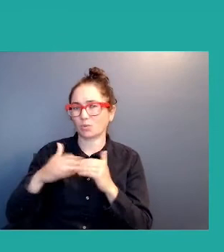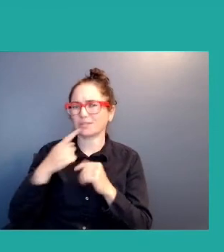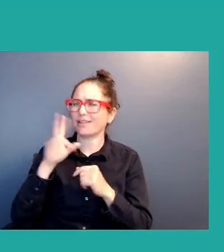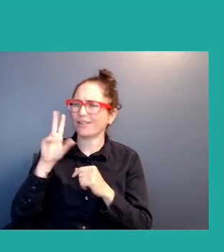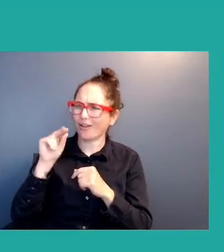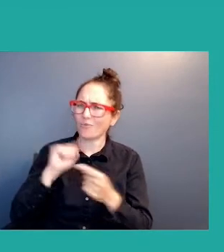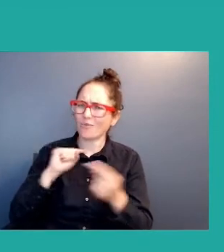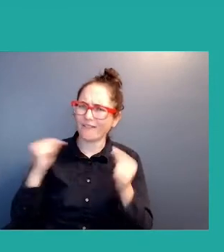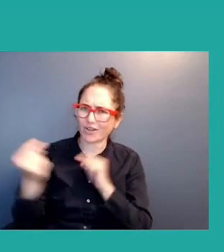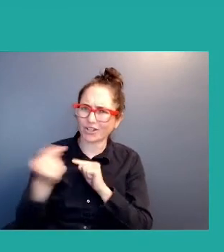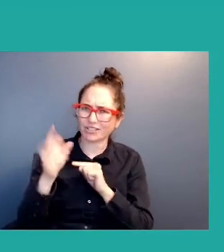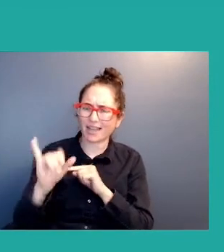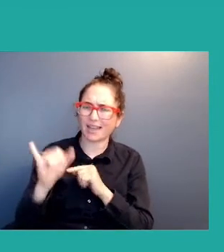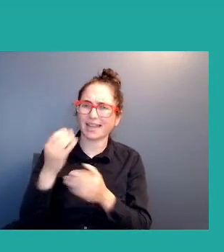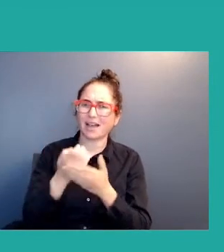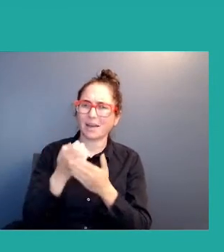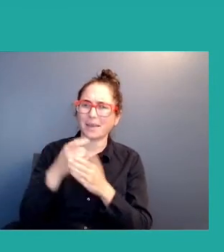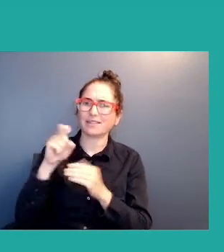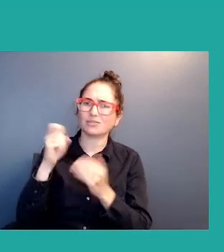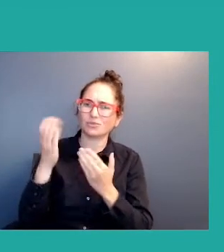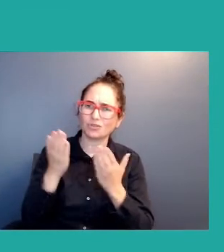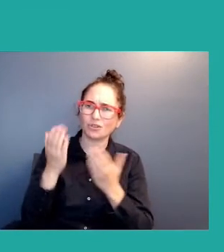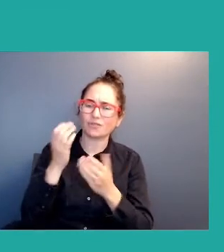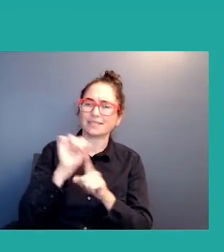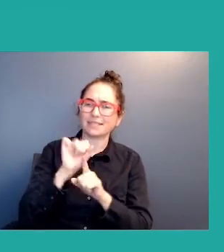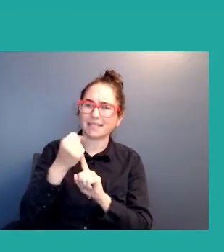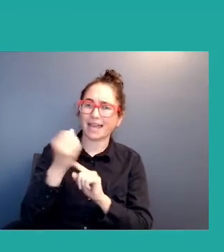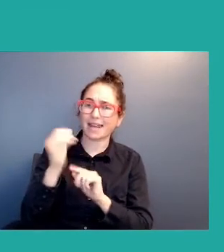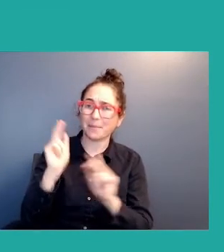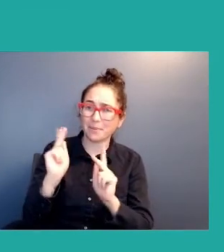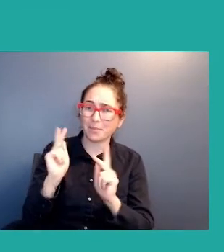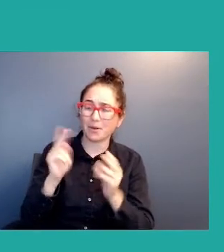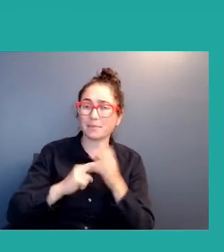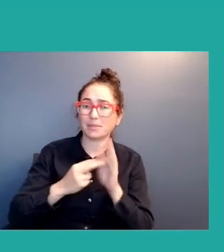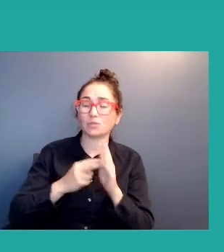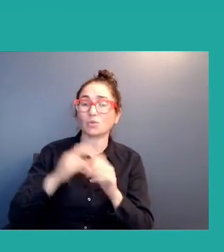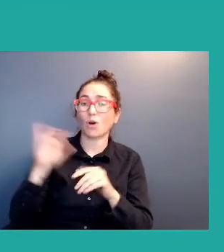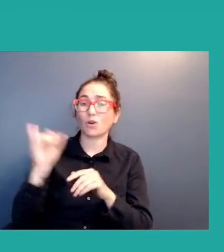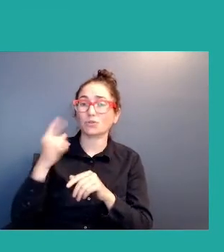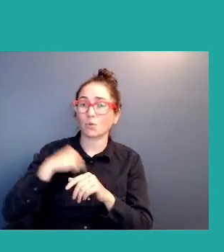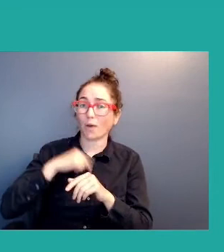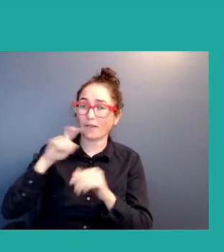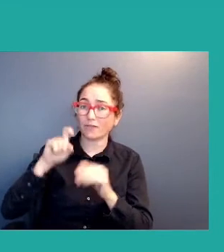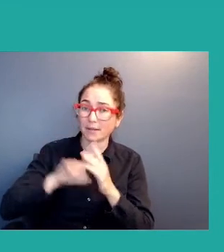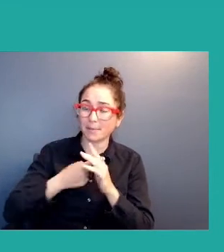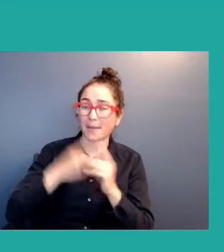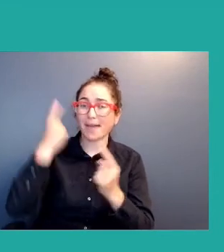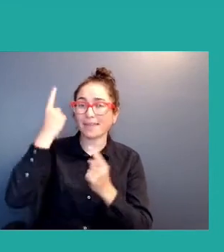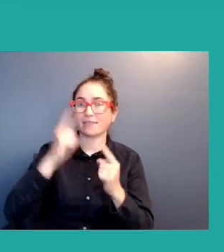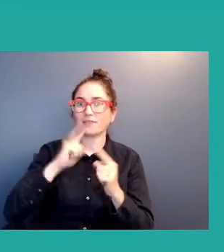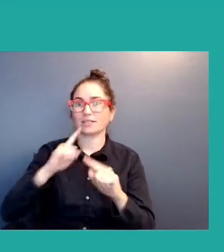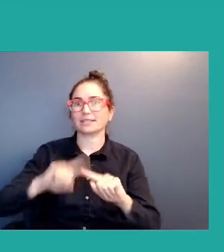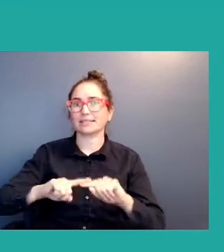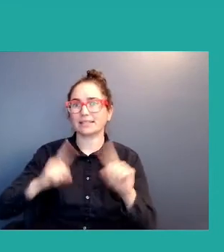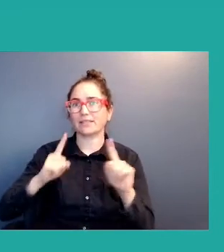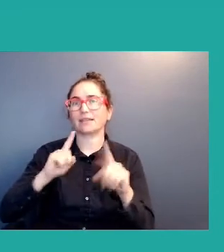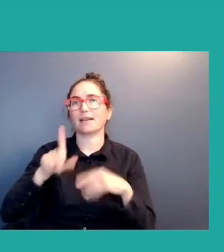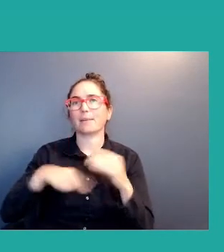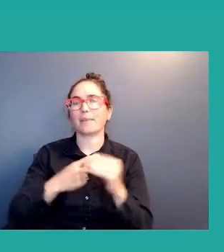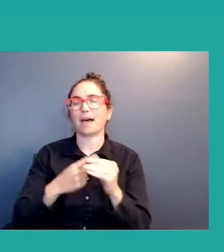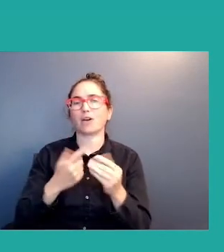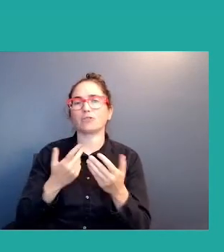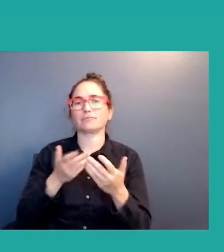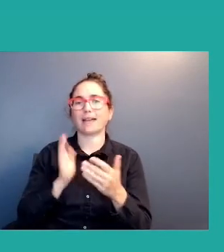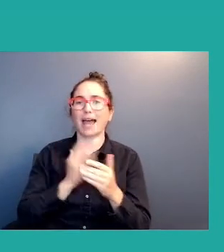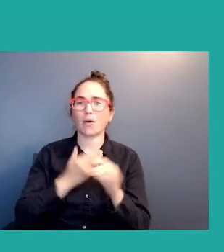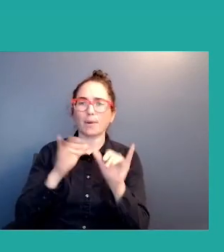economy has to serve society and the people, which means we have to also begin by thinking very differently about our metrics. What